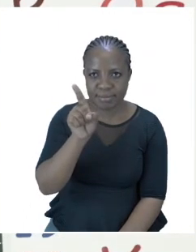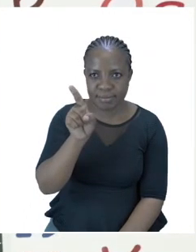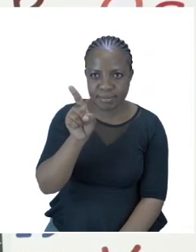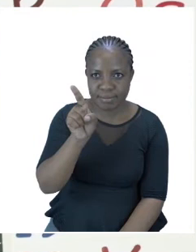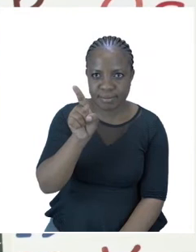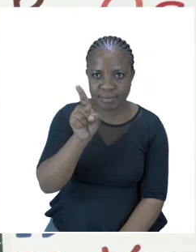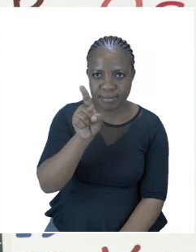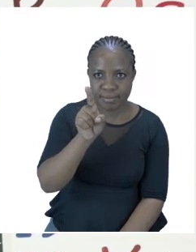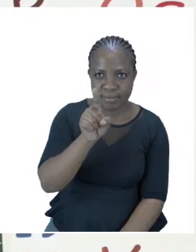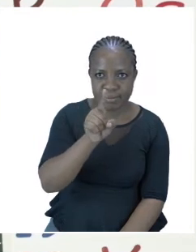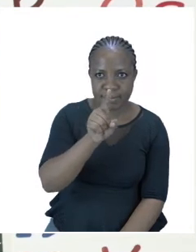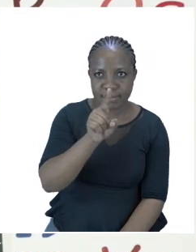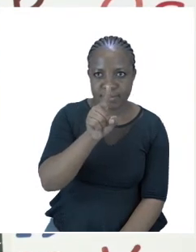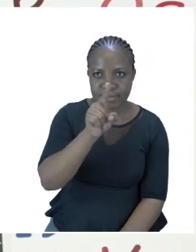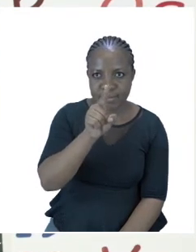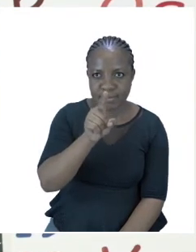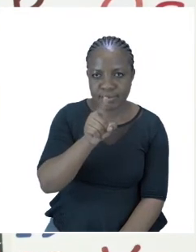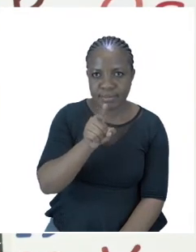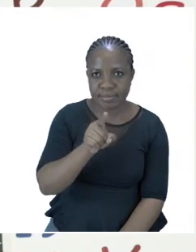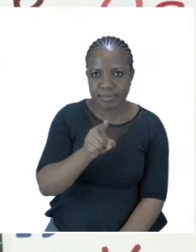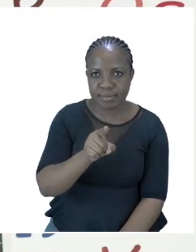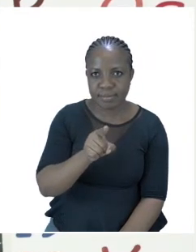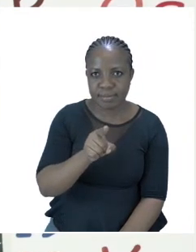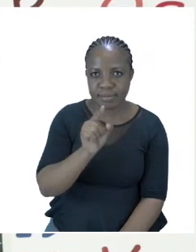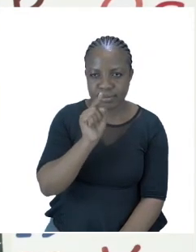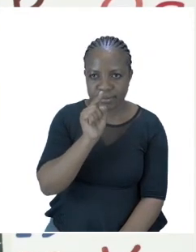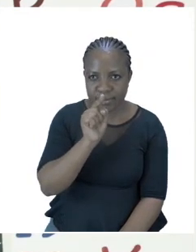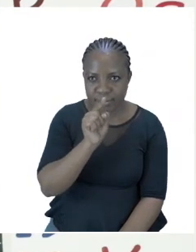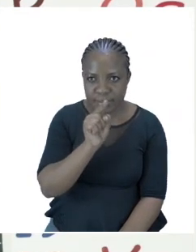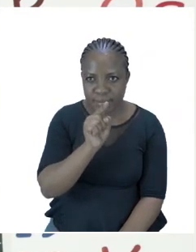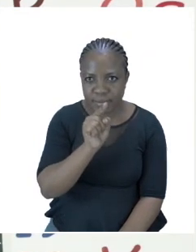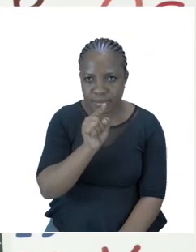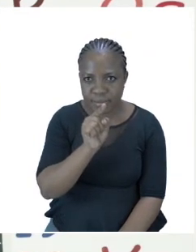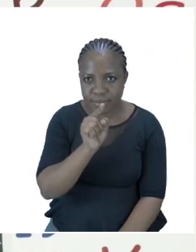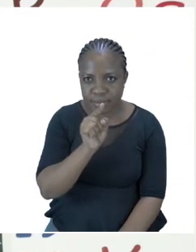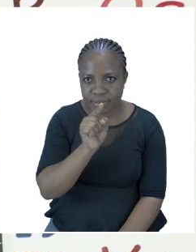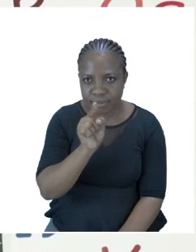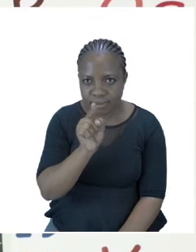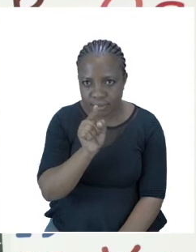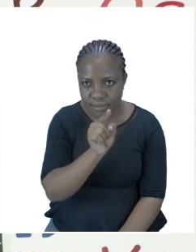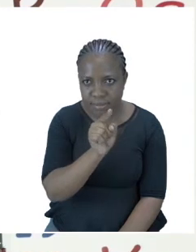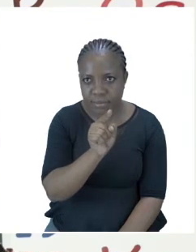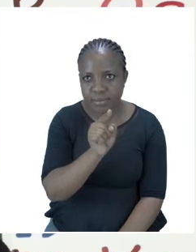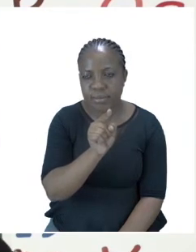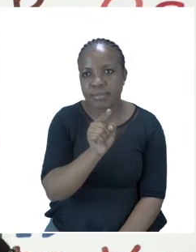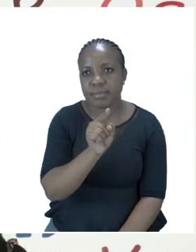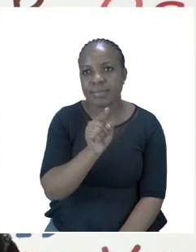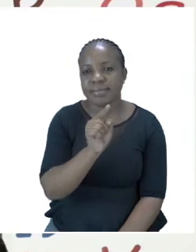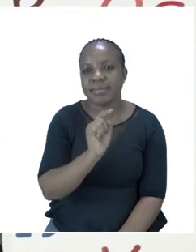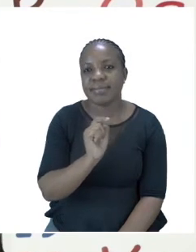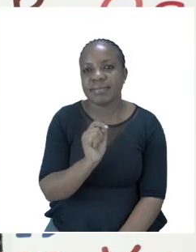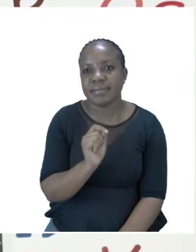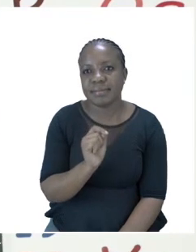head first, then down, and then the arm. Very